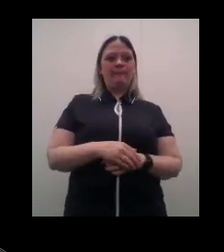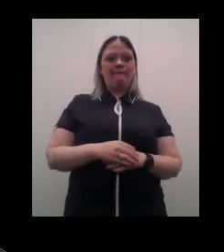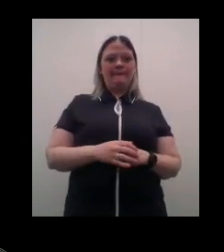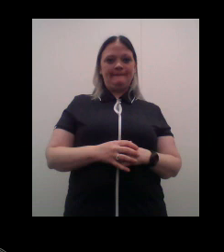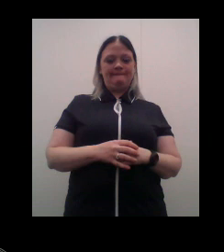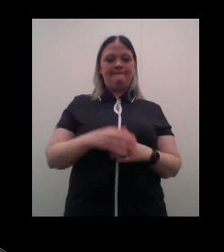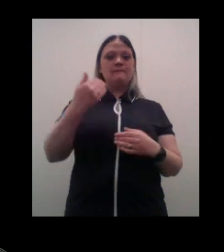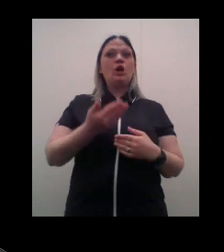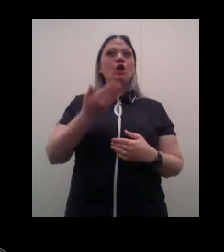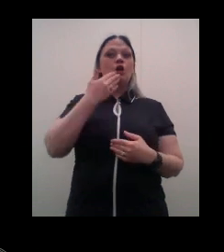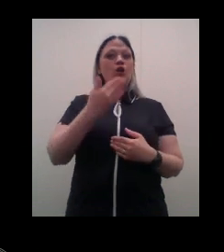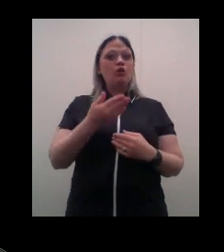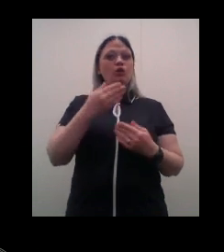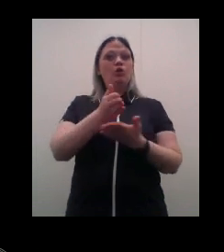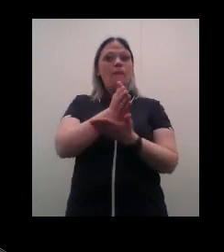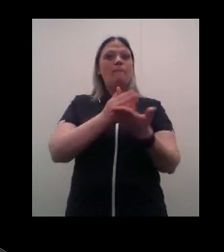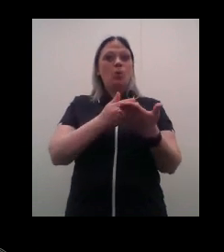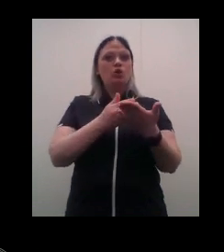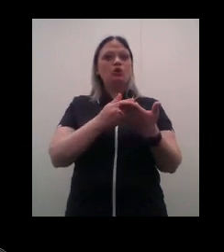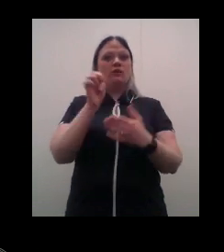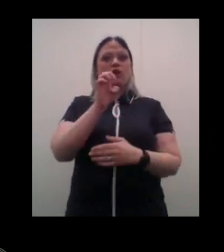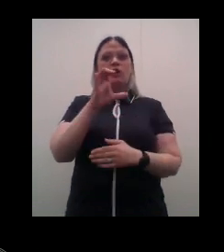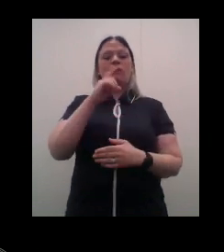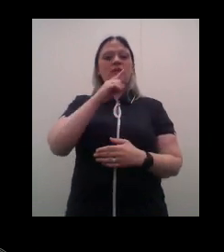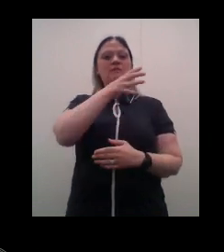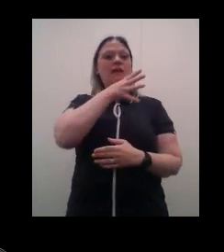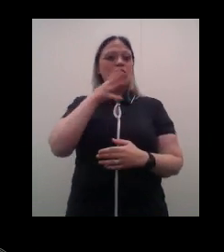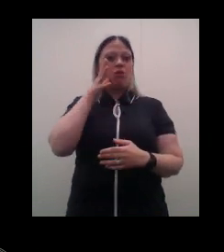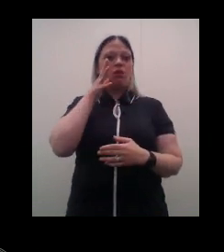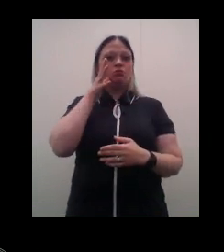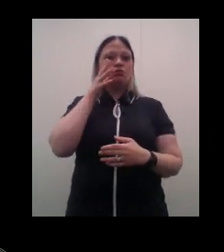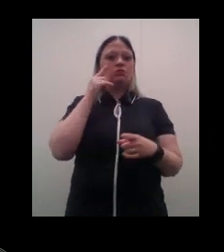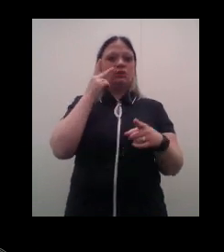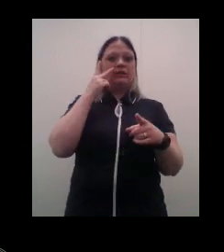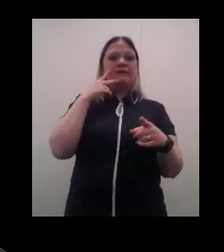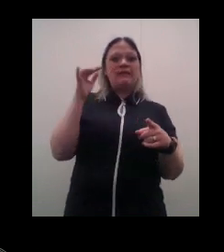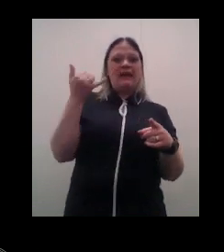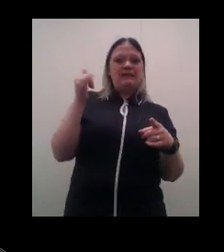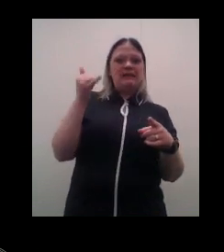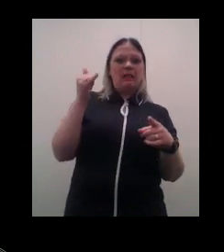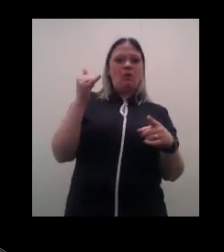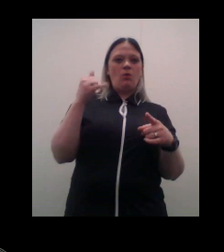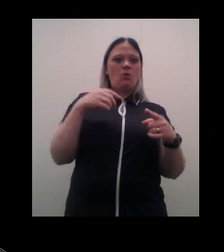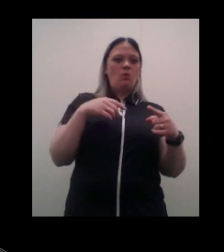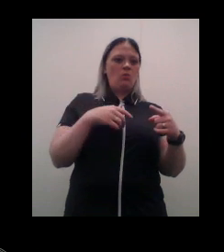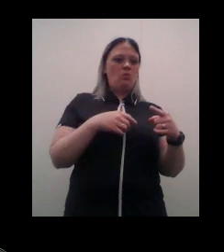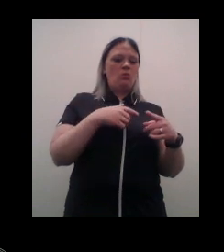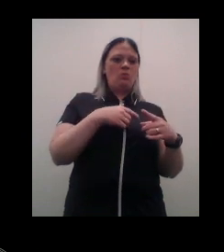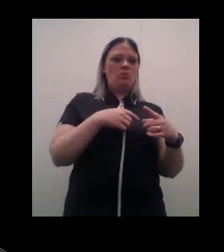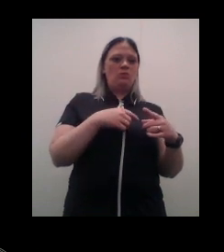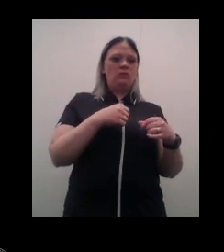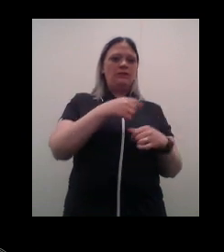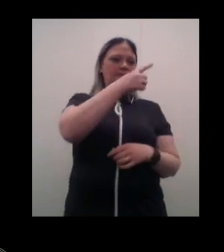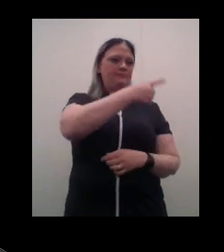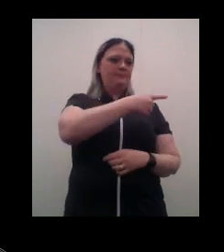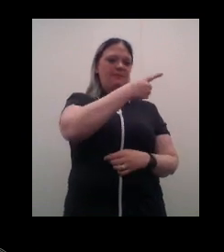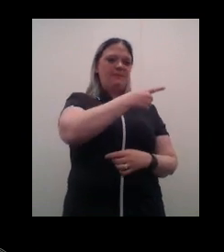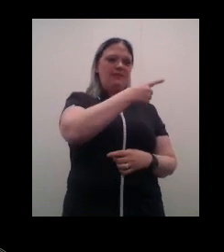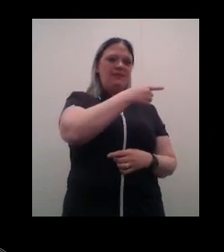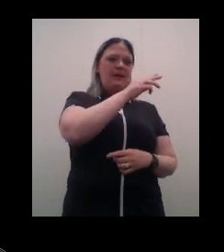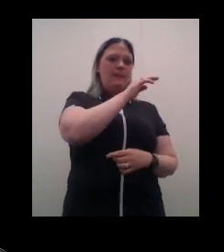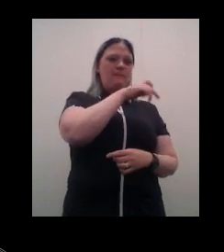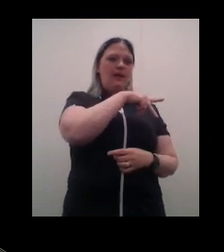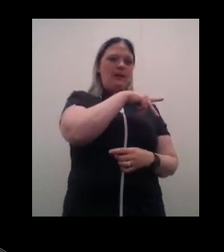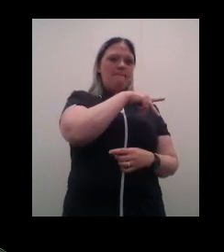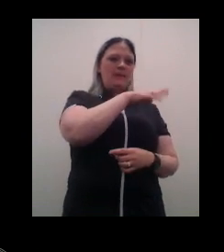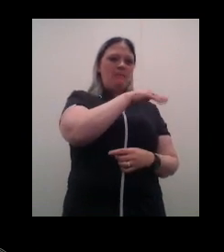portion of Erie County is agriculture in nature, including that area that's yellow at the bottom of the little logo of Erie County. That's all agricultural. In some ways,